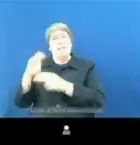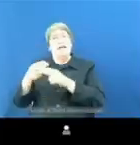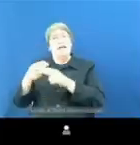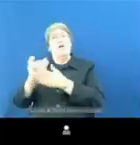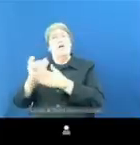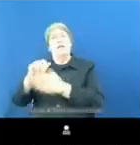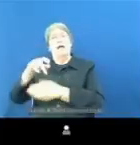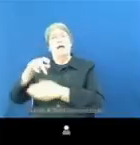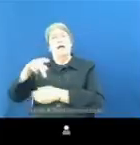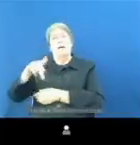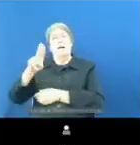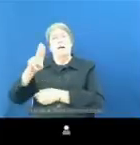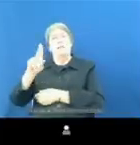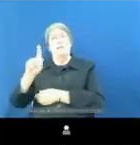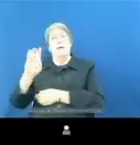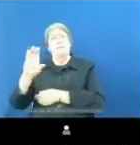interpreting.